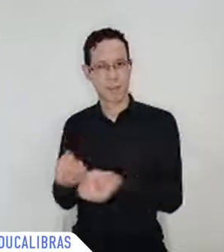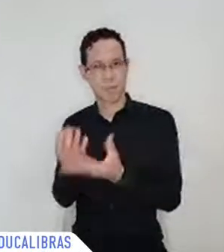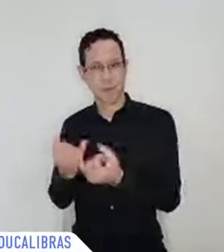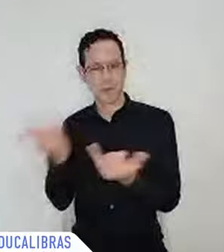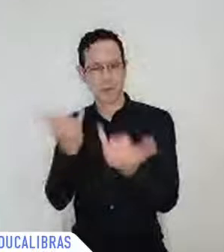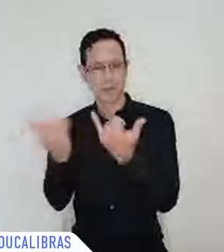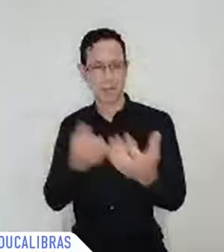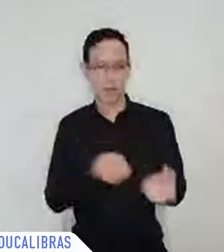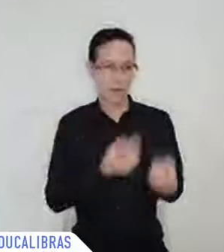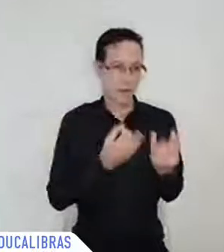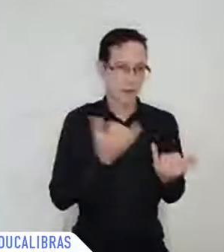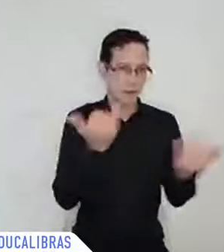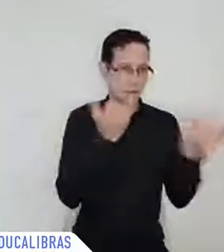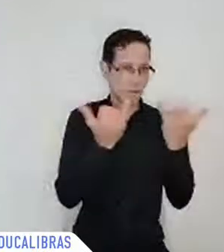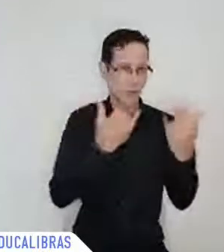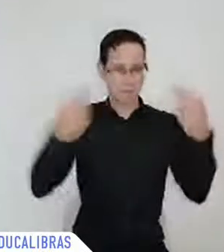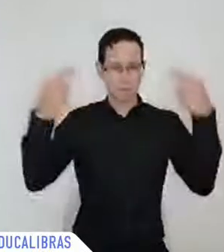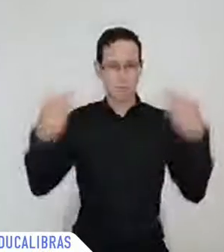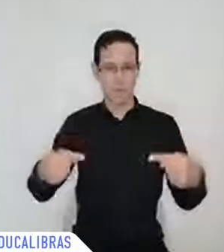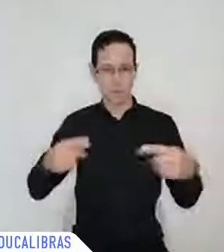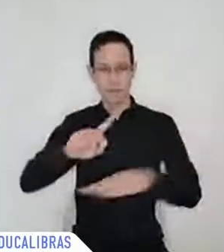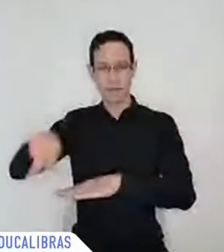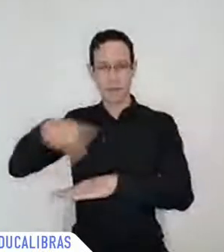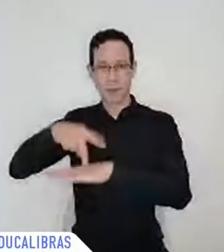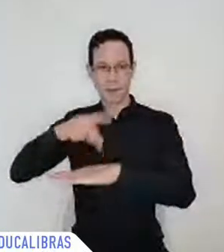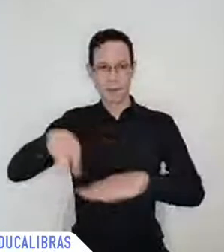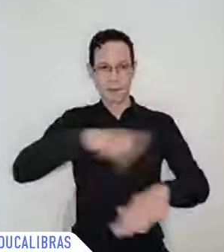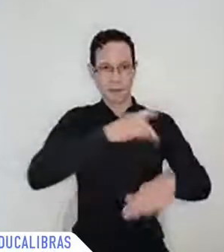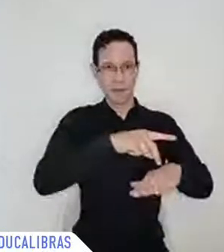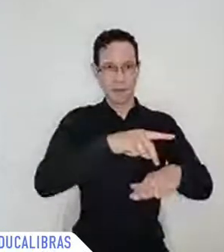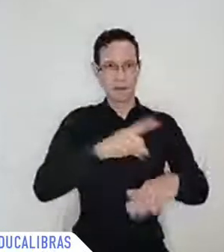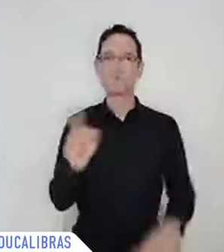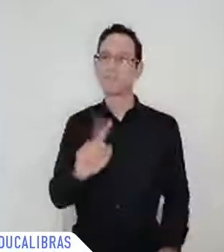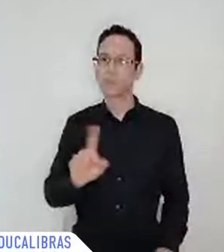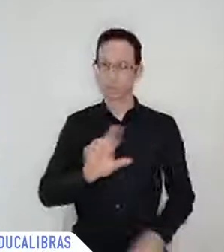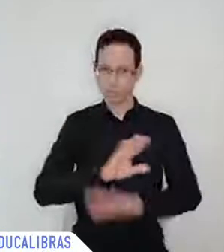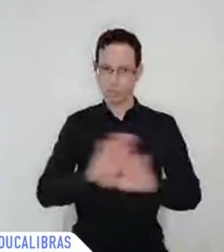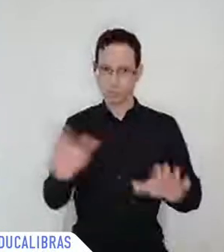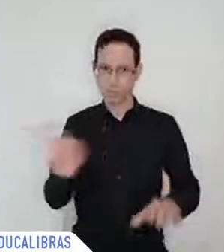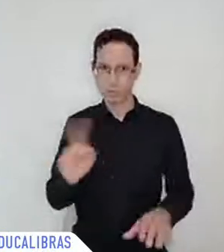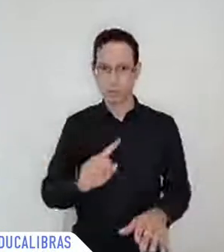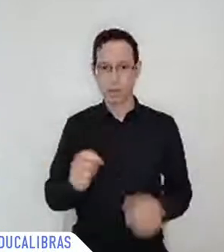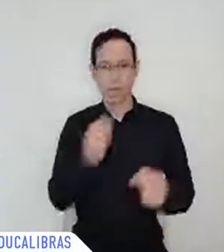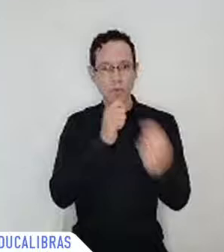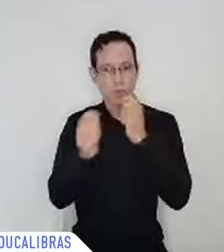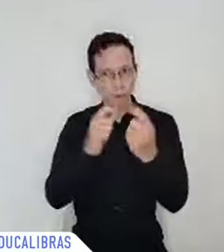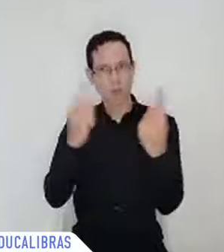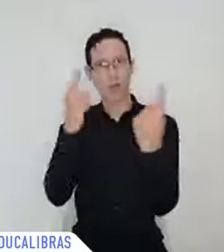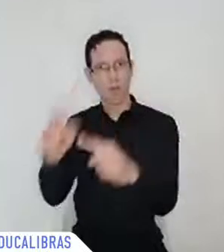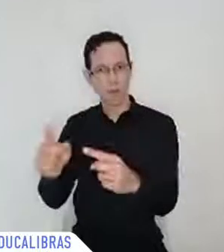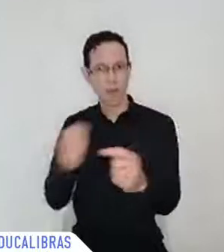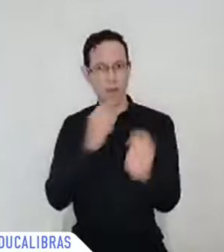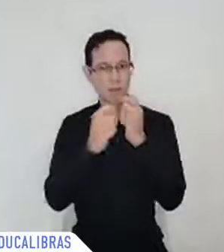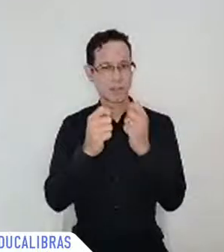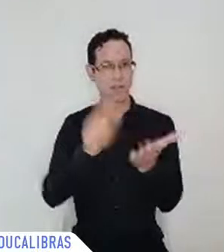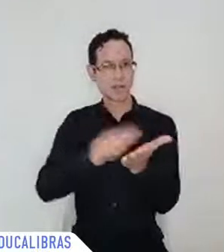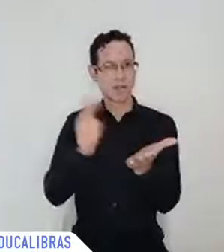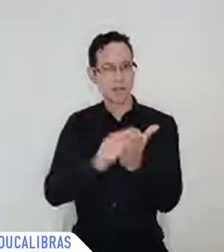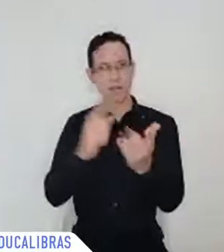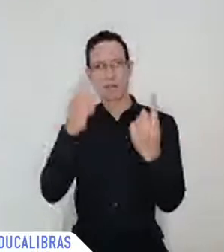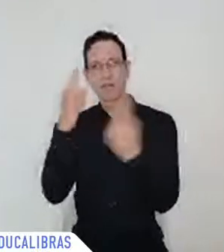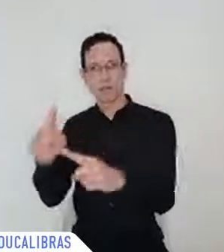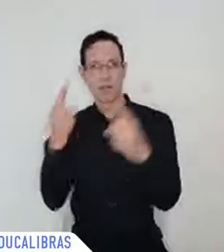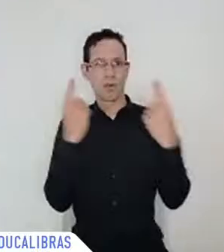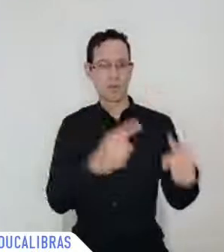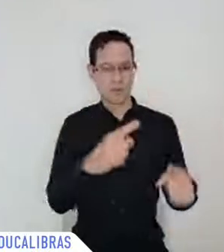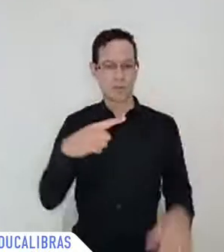the press. Some fights regarding information are not fought between different